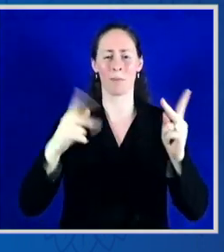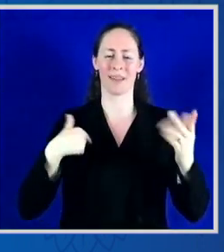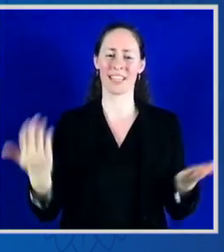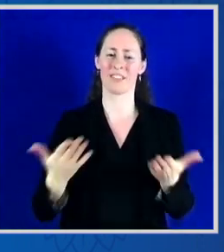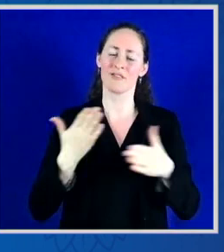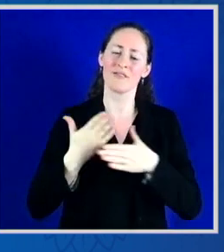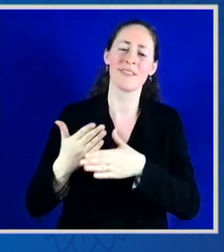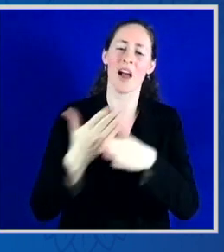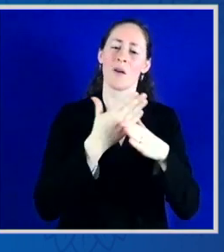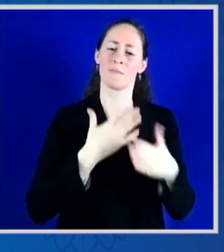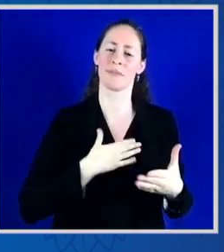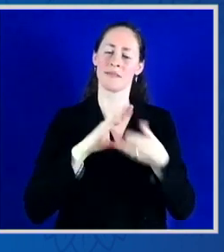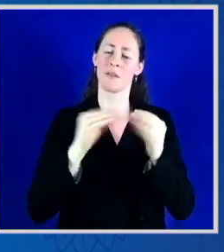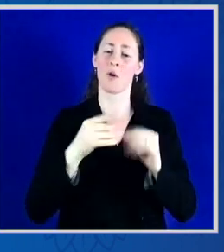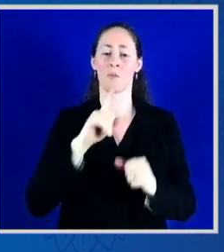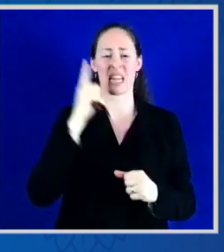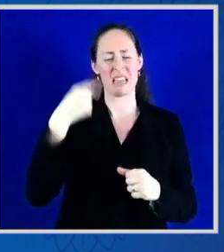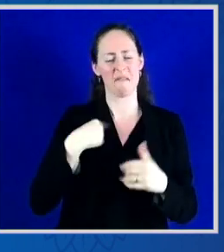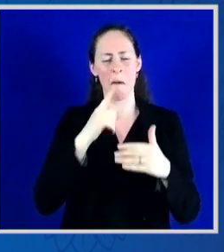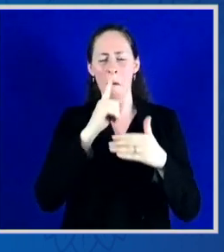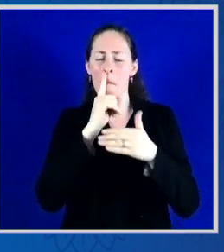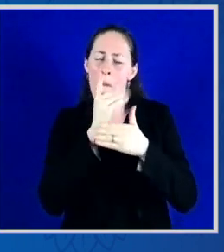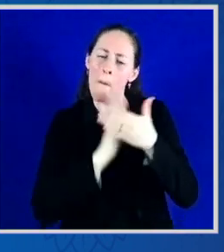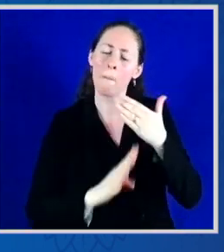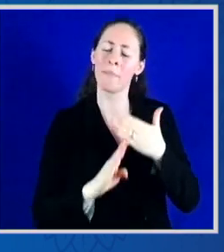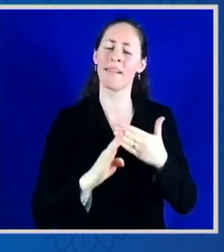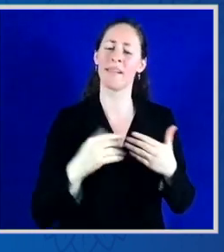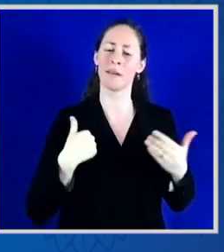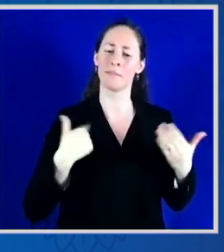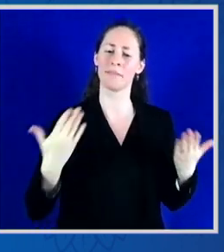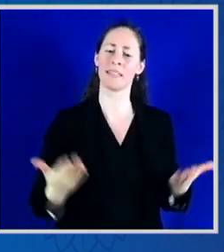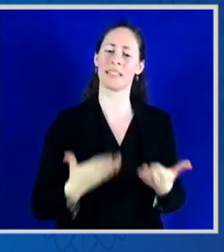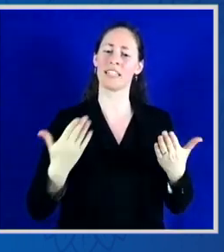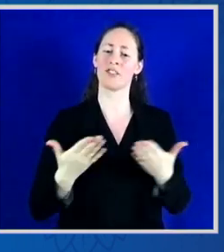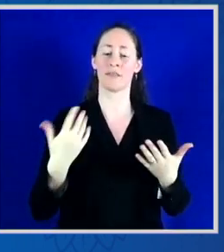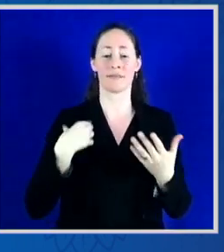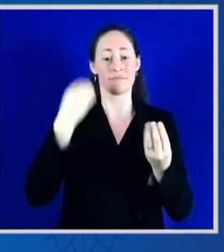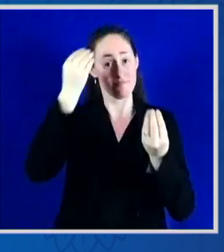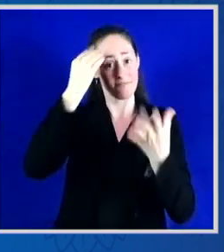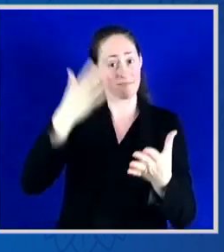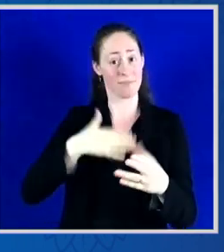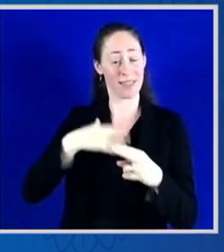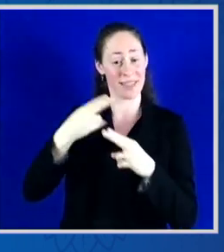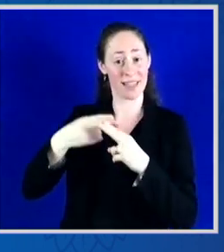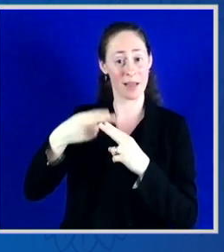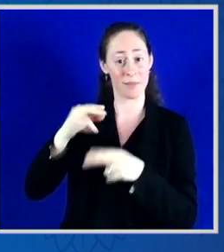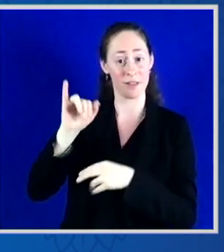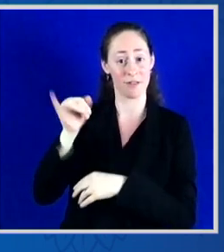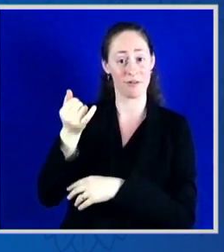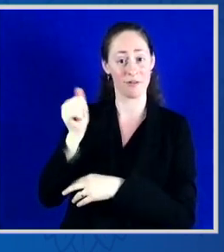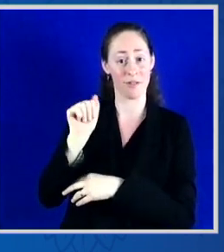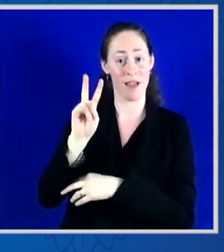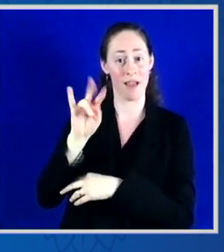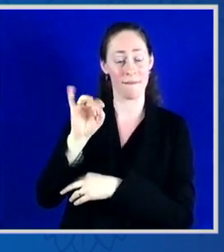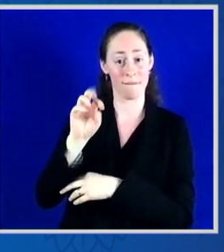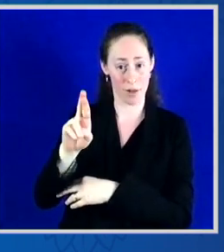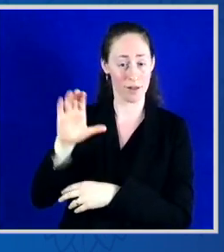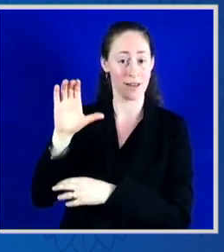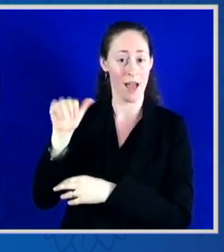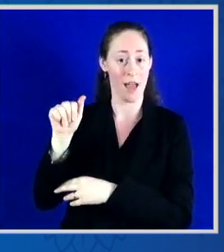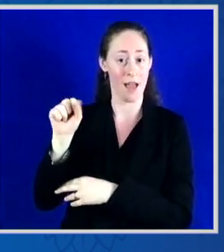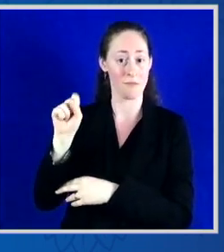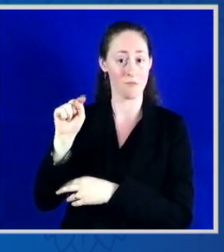here. But like you guys know, my name is Javier Quiros Castro. I am a DACA recipient. I'm also a registered